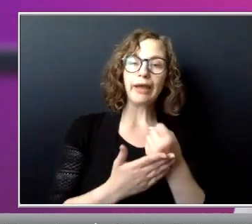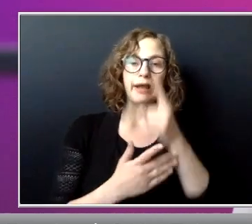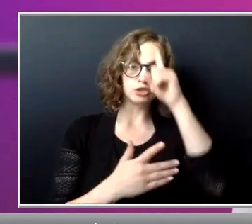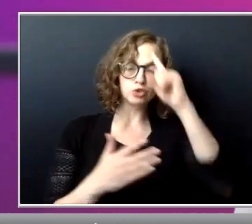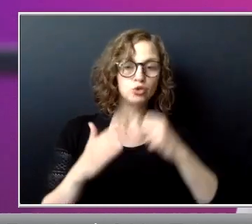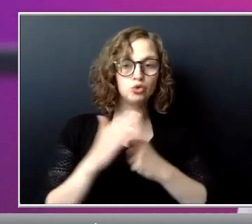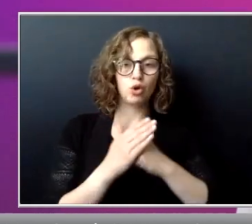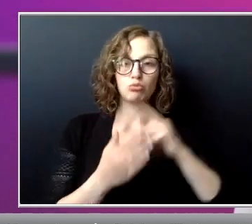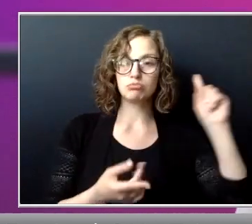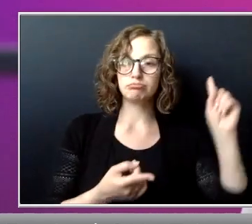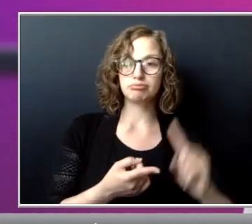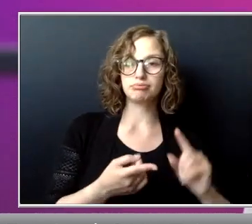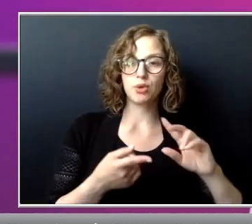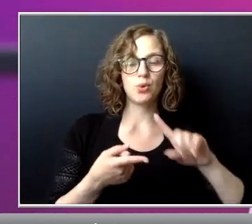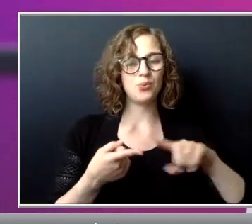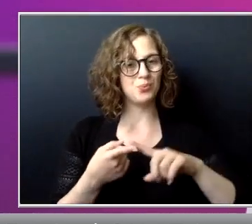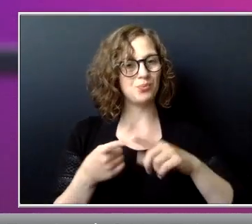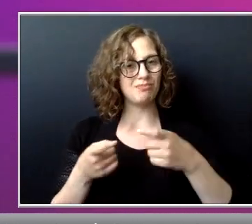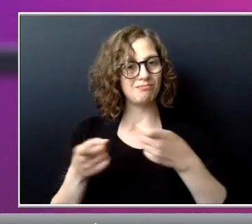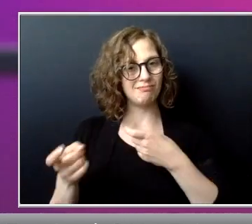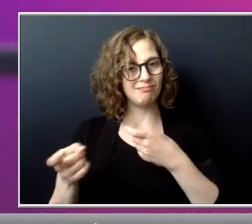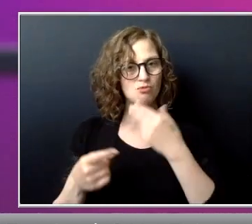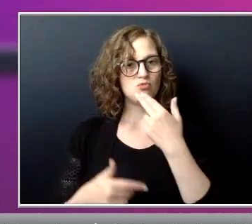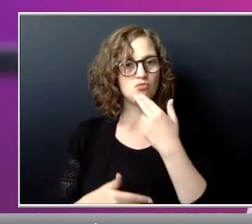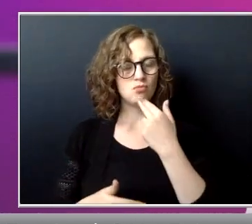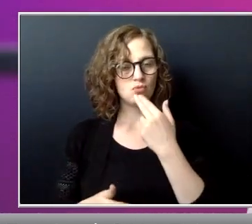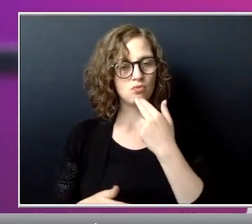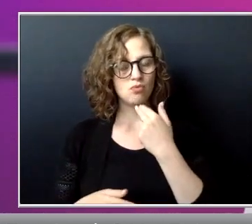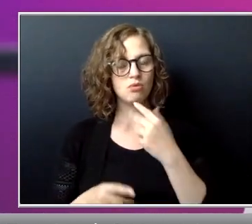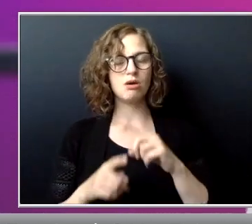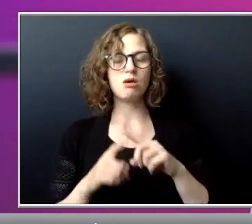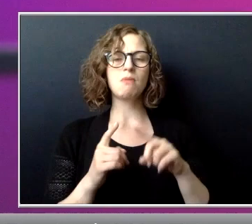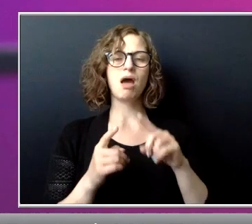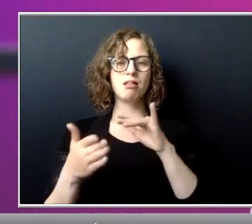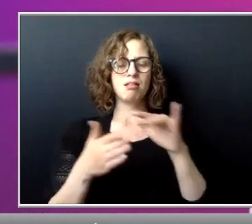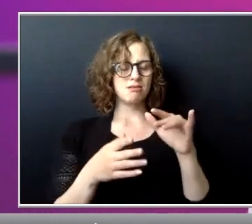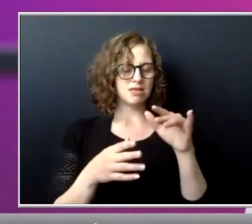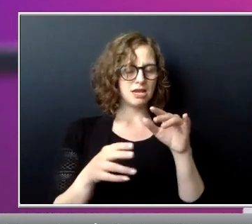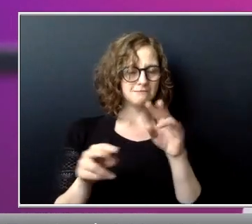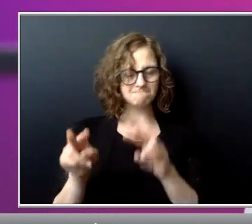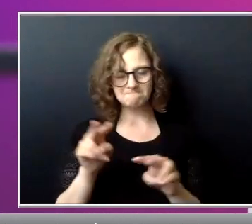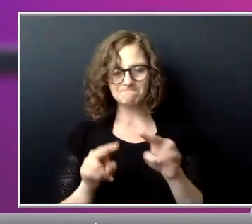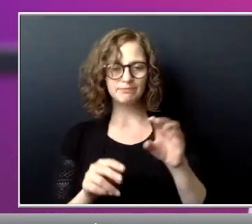big studies where we looked at these medications like Ozempic